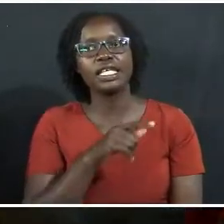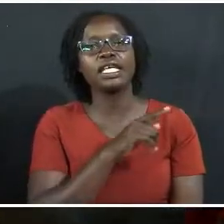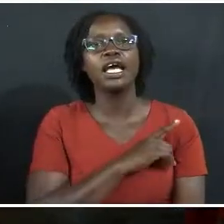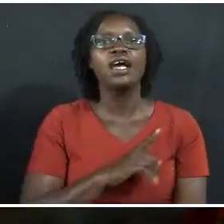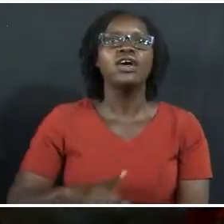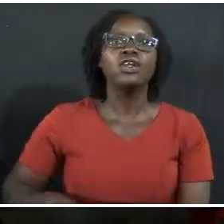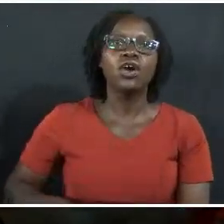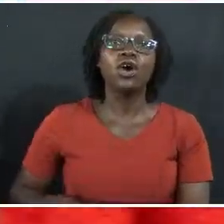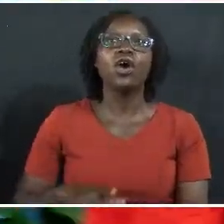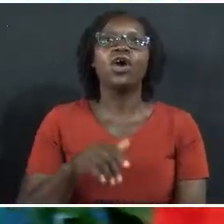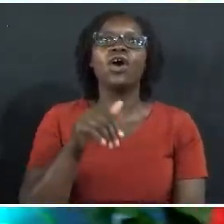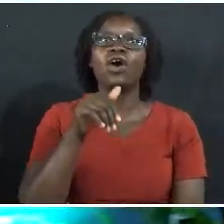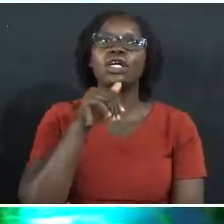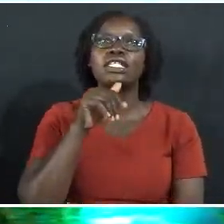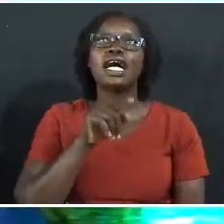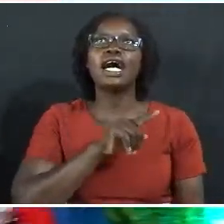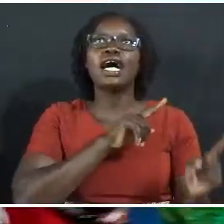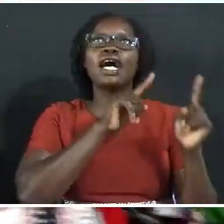Let nothing